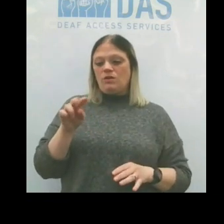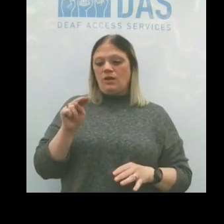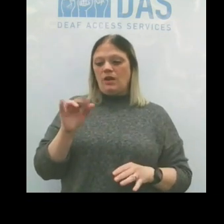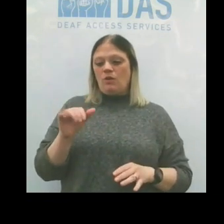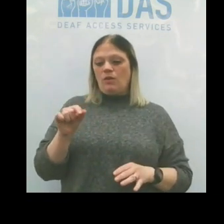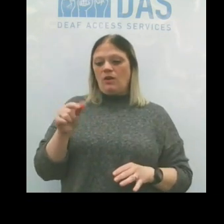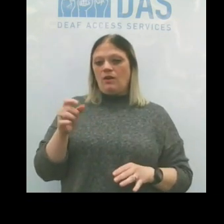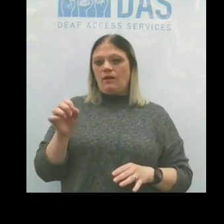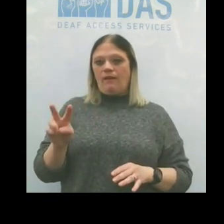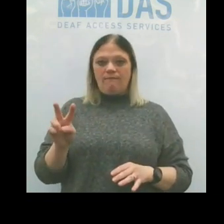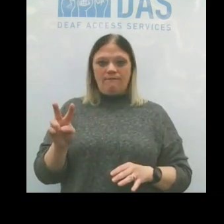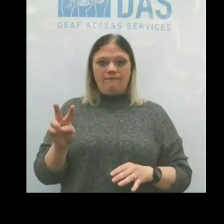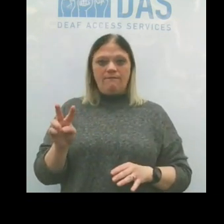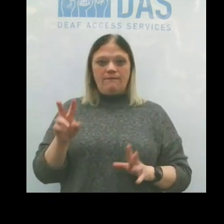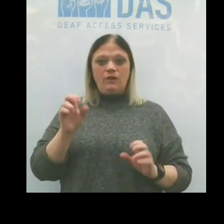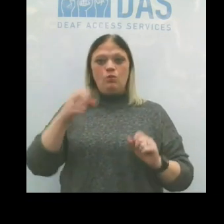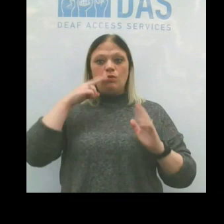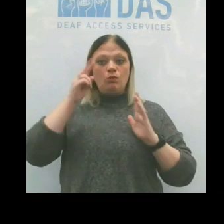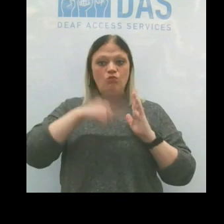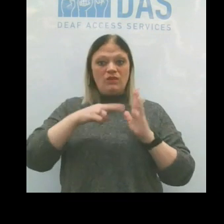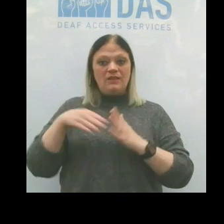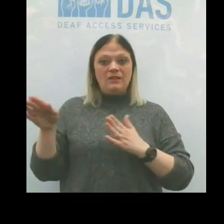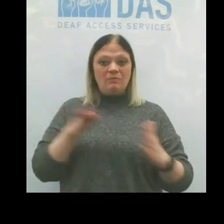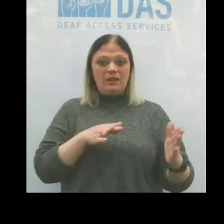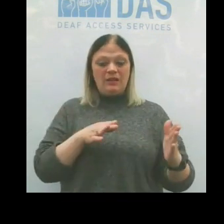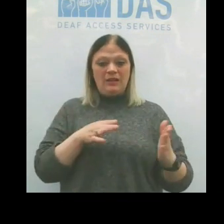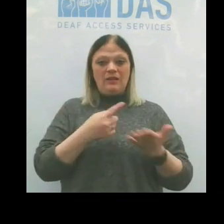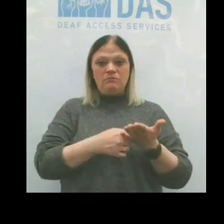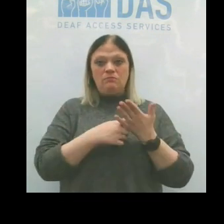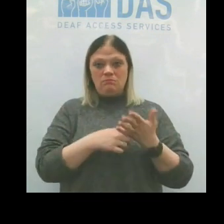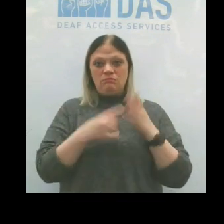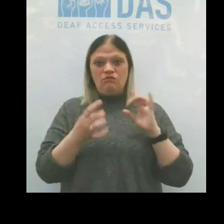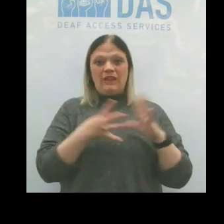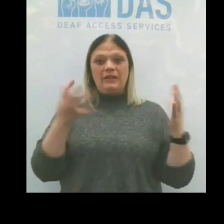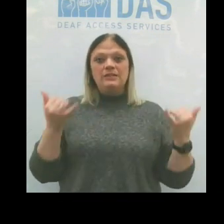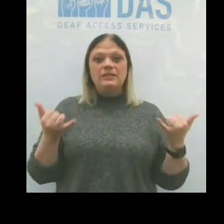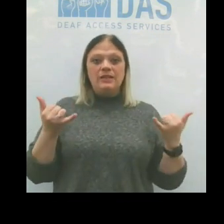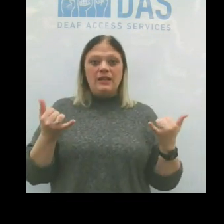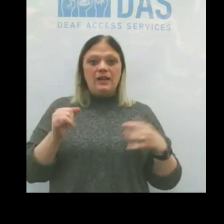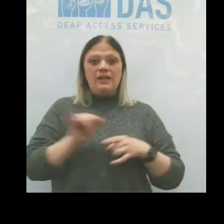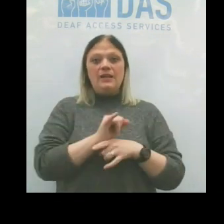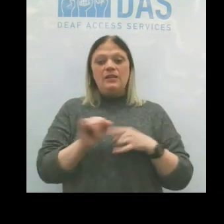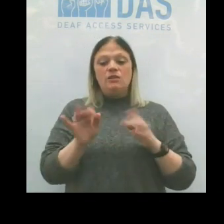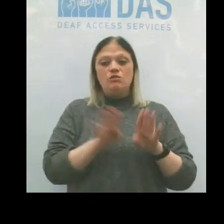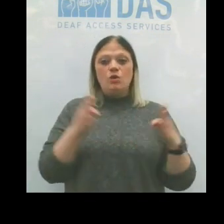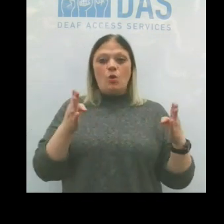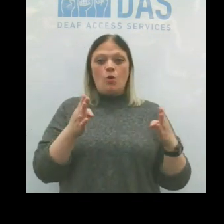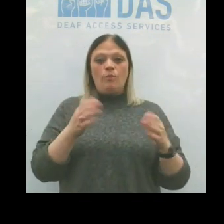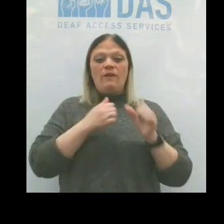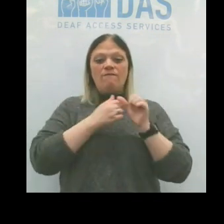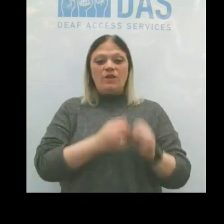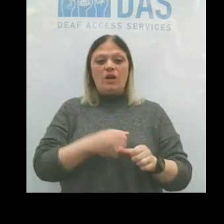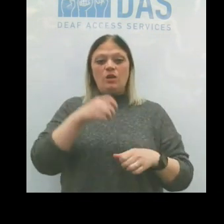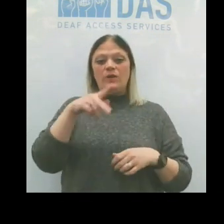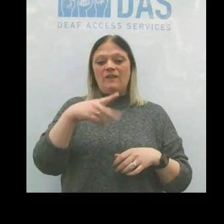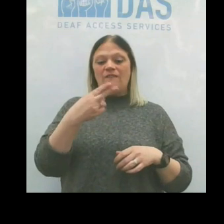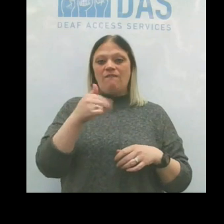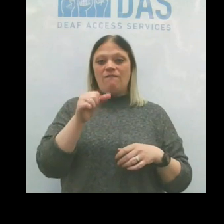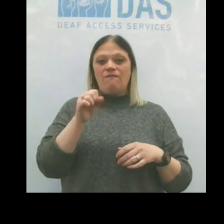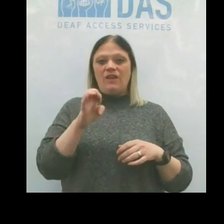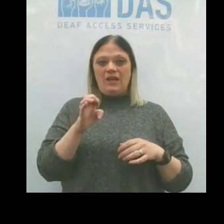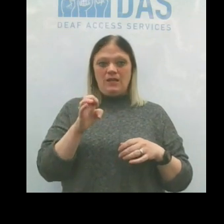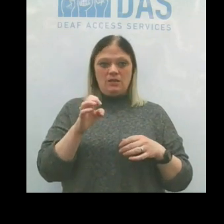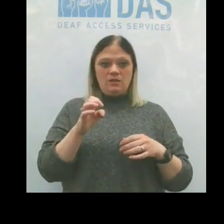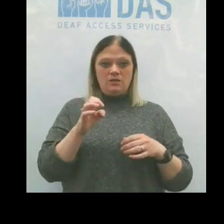forward.ny.gov. And there you can actually read the plan that he talked about and released today. Industries reopened by phase. Phase 1, they